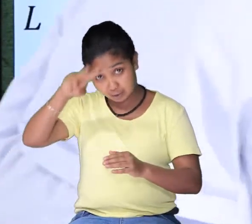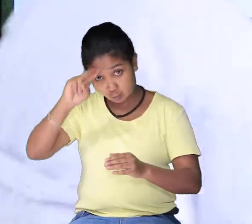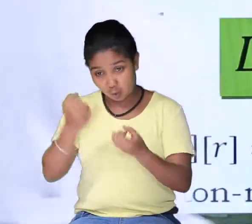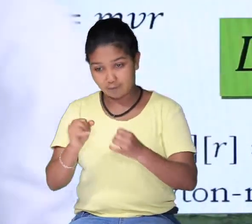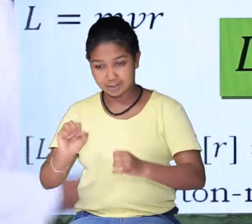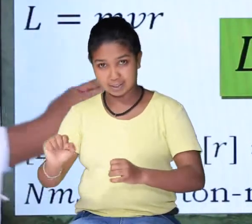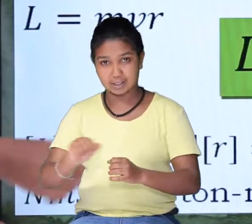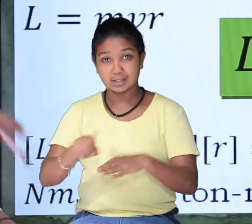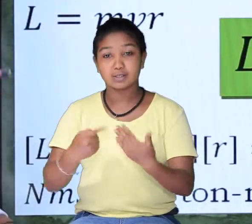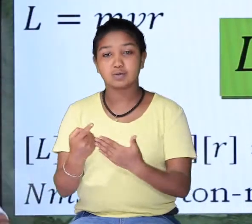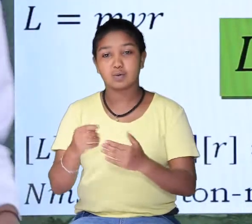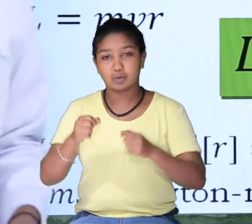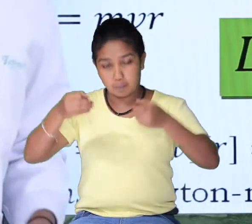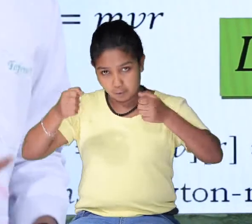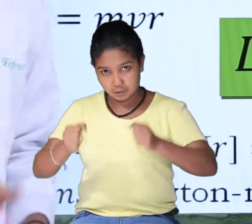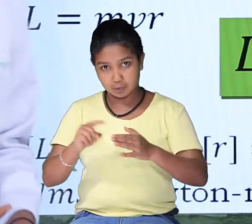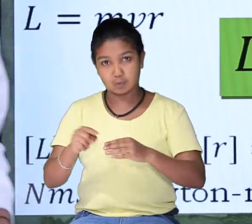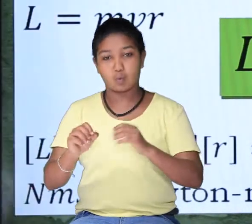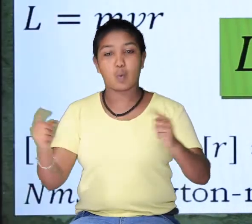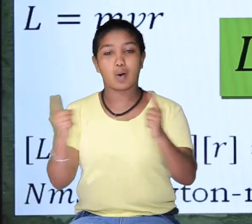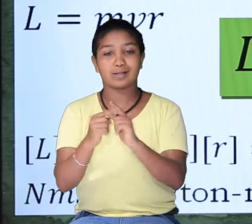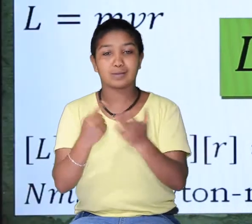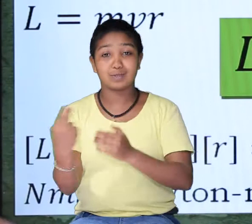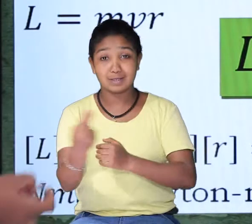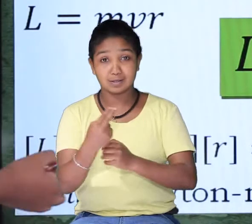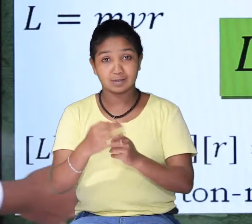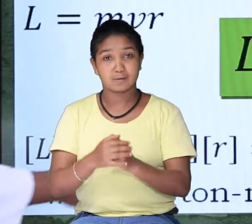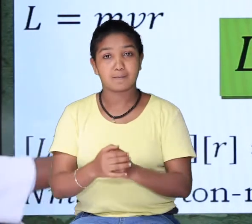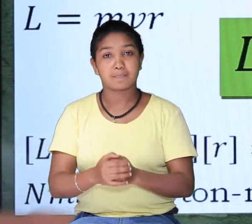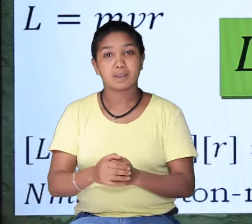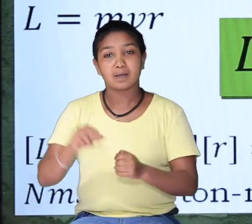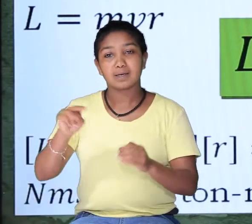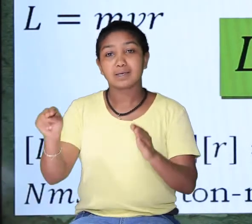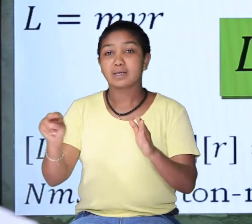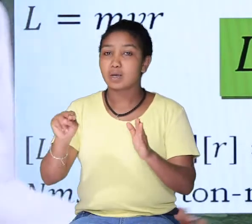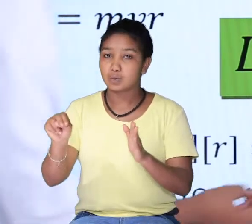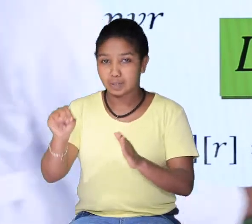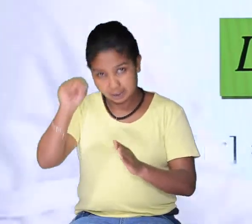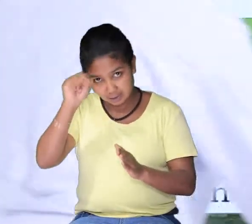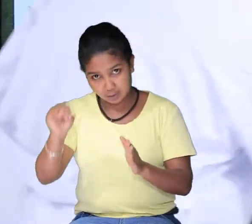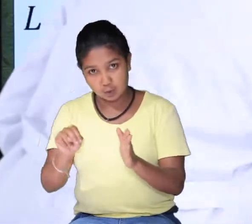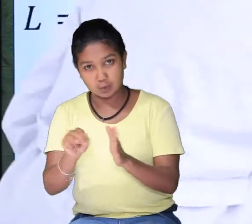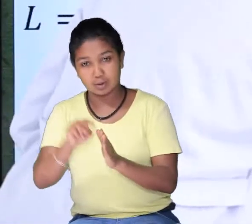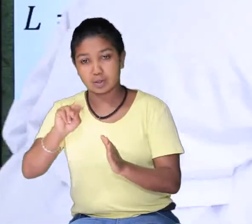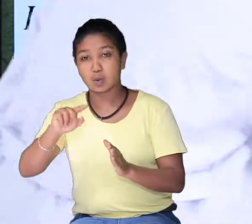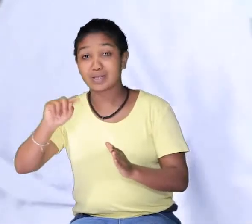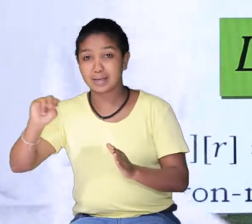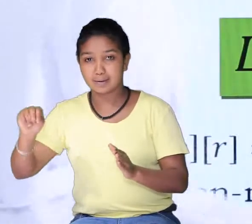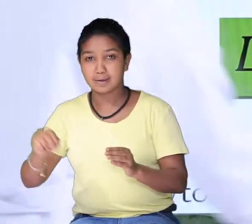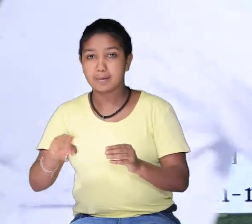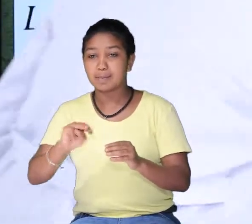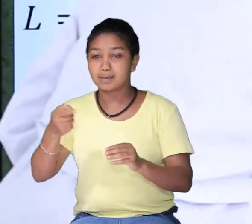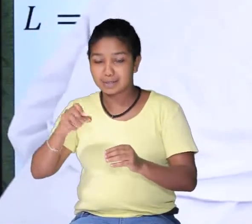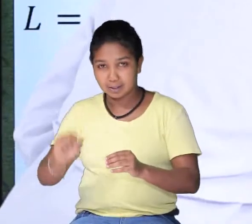over second. It's also possible to correlate this using Newton meter second, because it's possible to